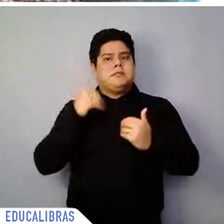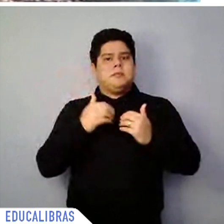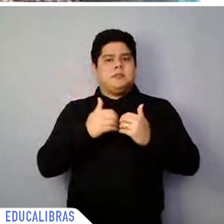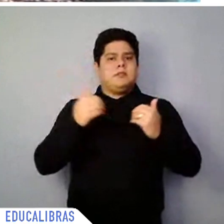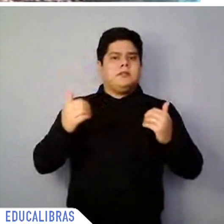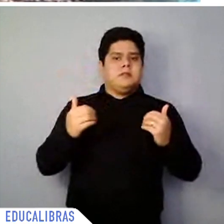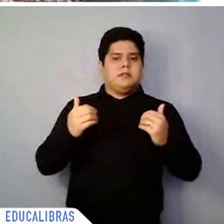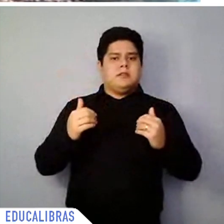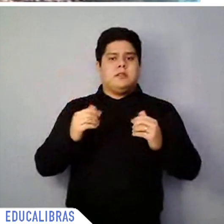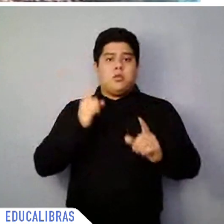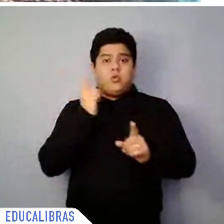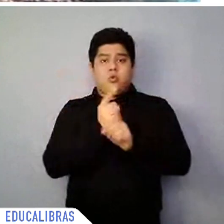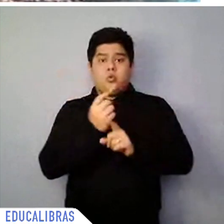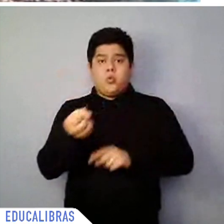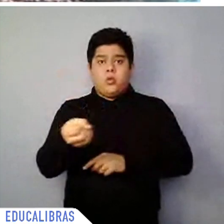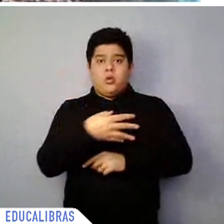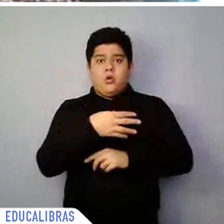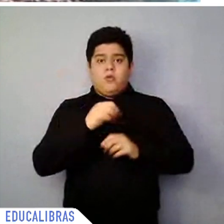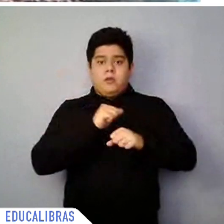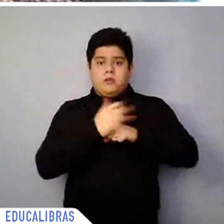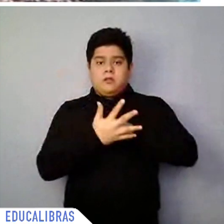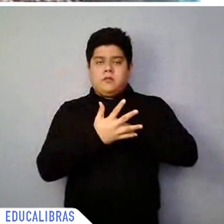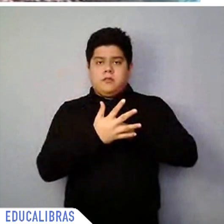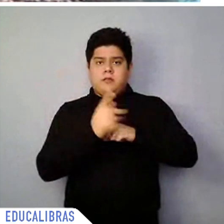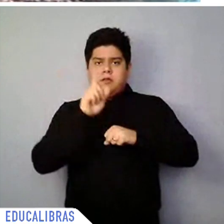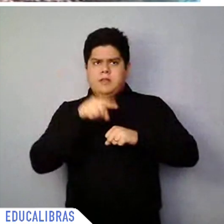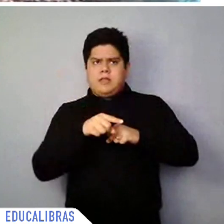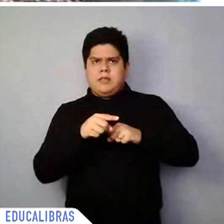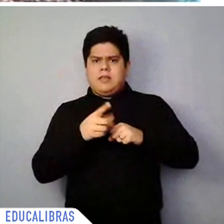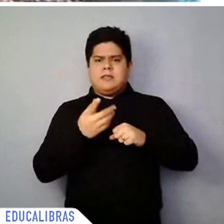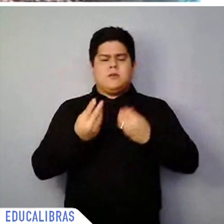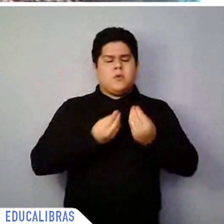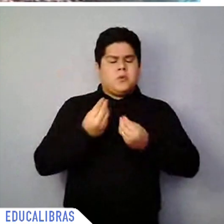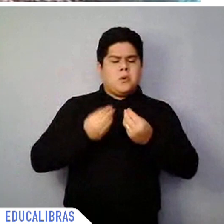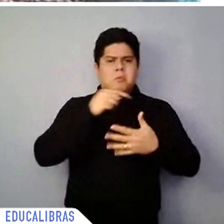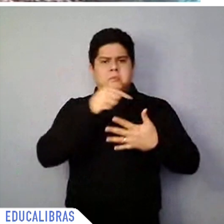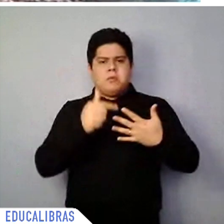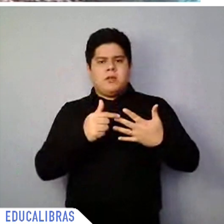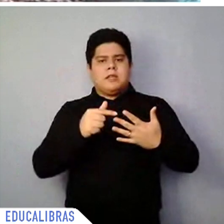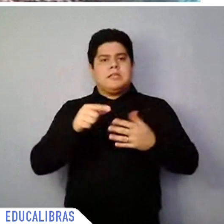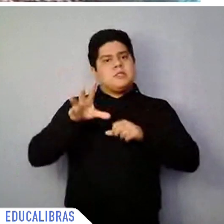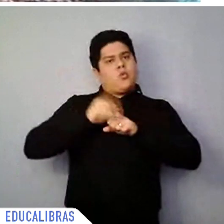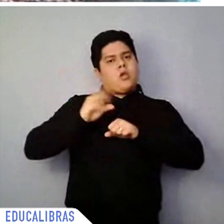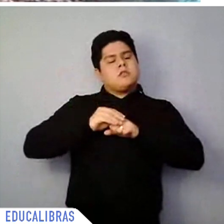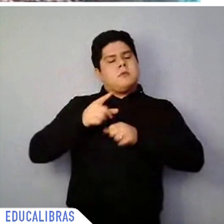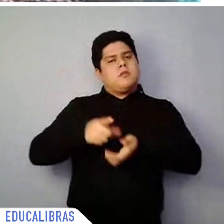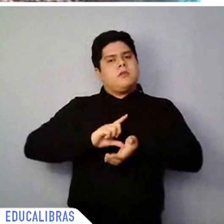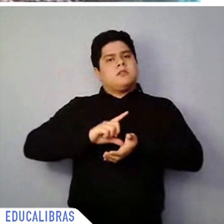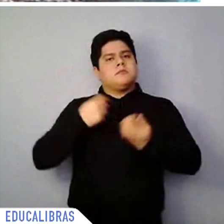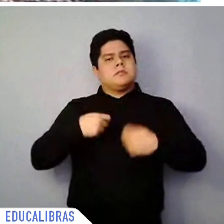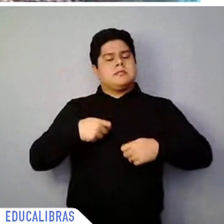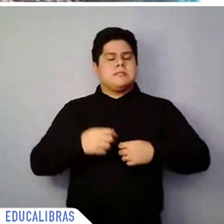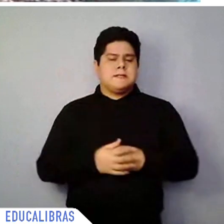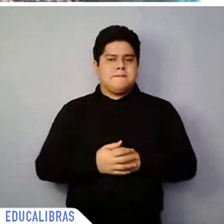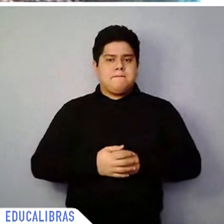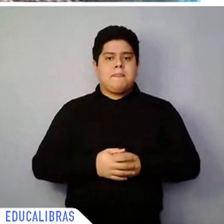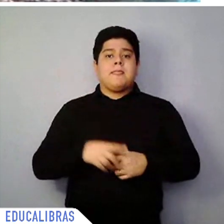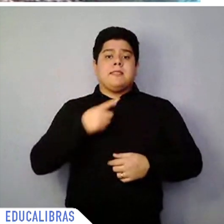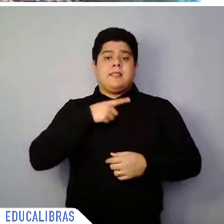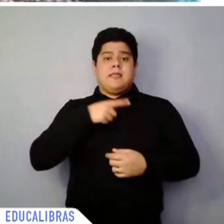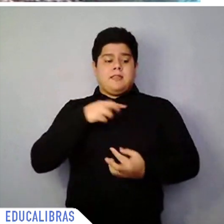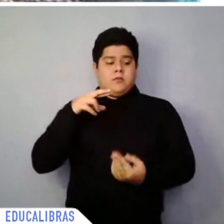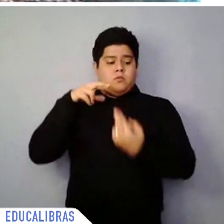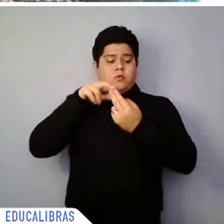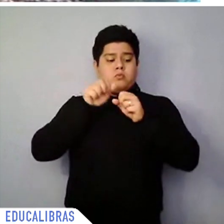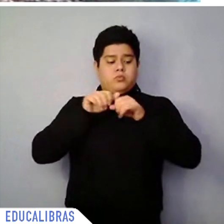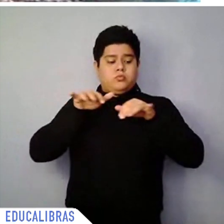mutate again and again. So yes. So every time we find a new variant, we need to find out whether it's